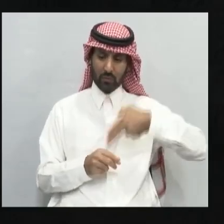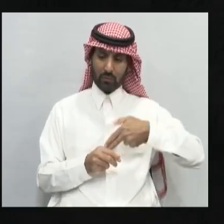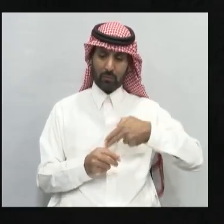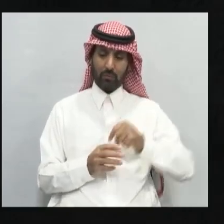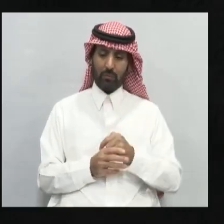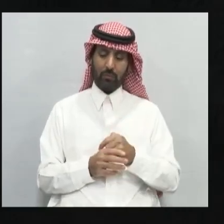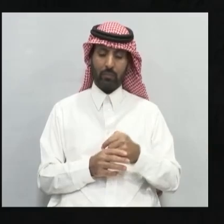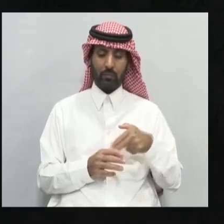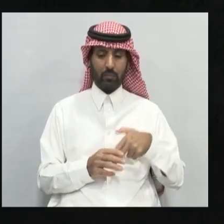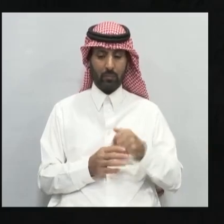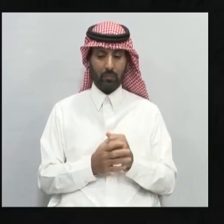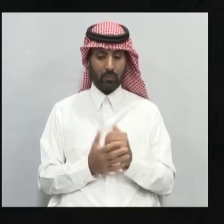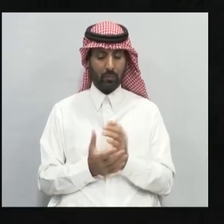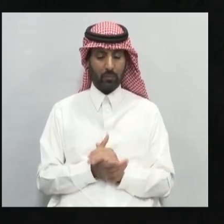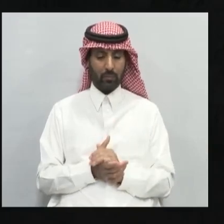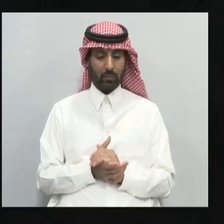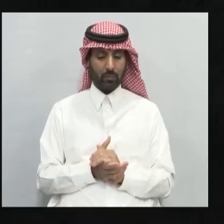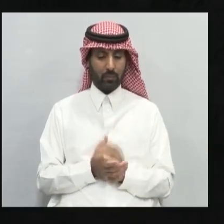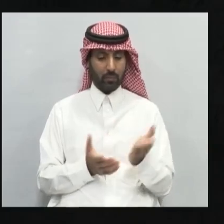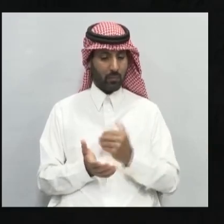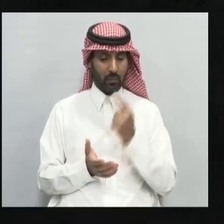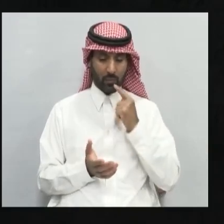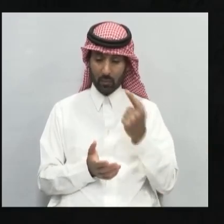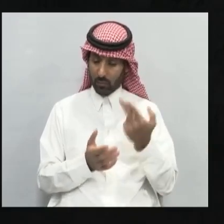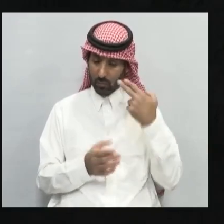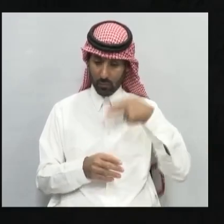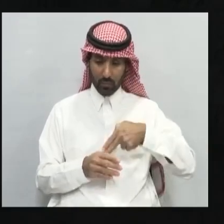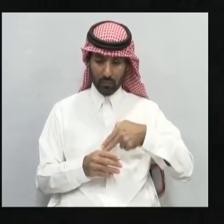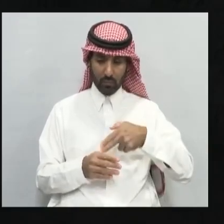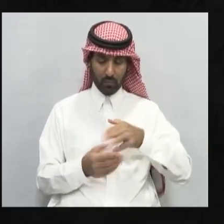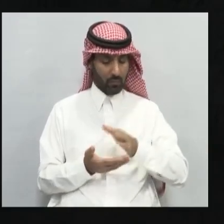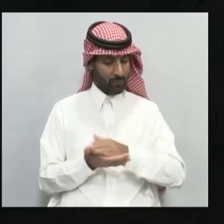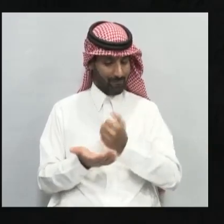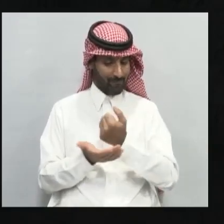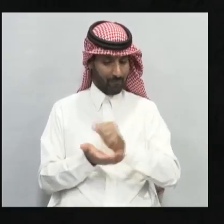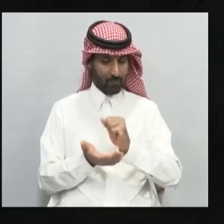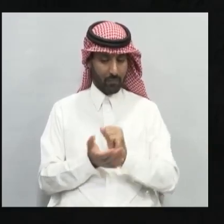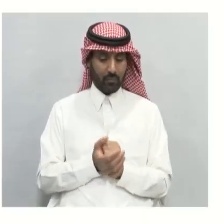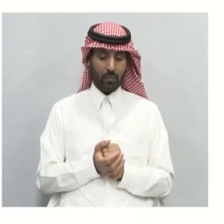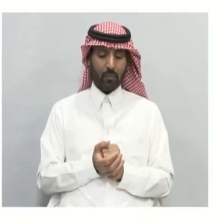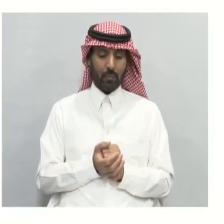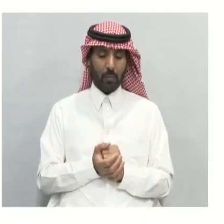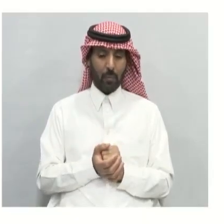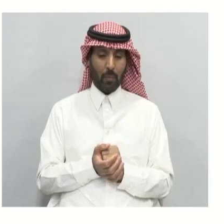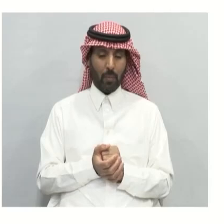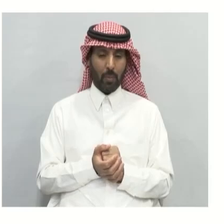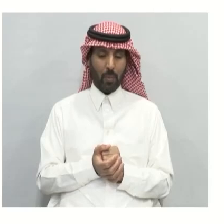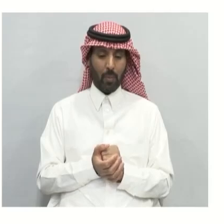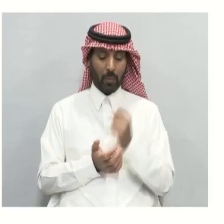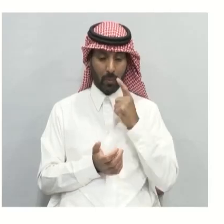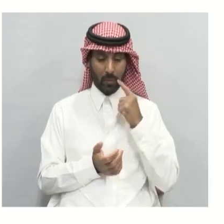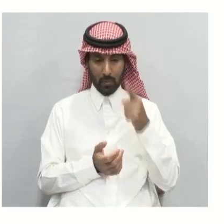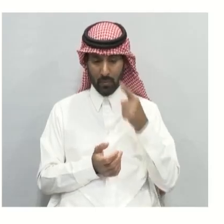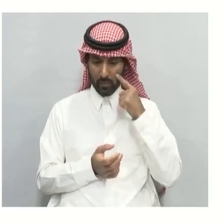will make them work is not available. So anything that depends on oil will be cancelled. Maybe we will be